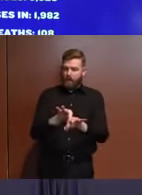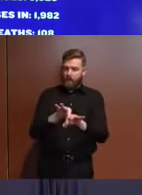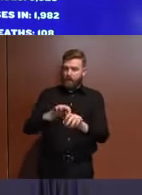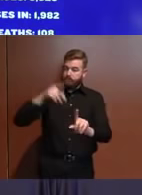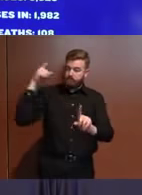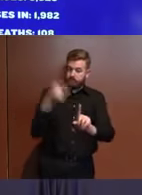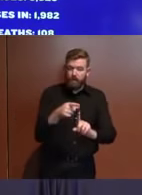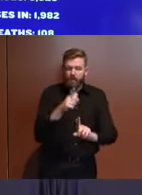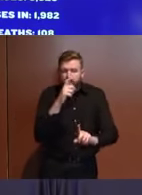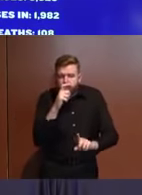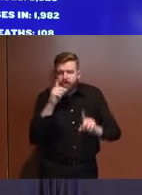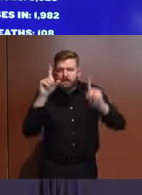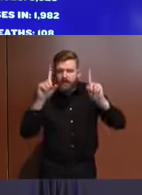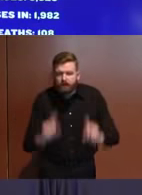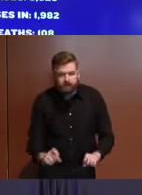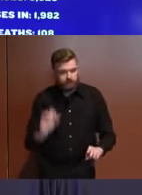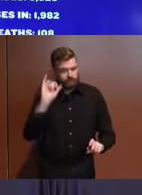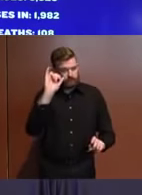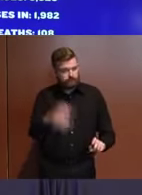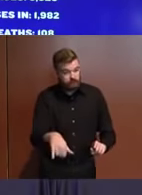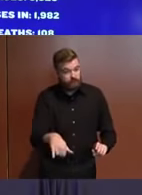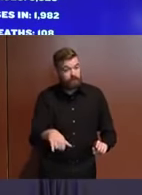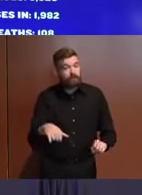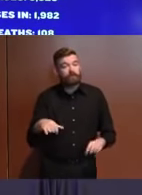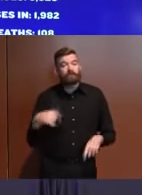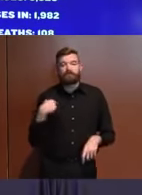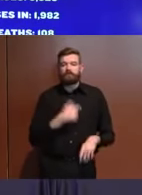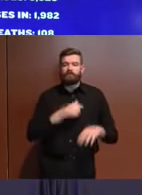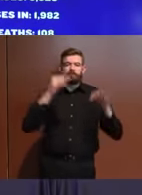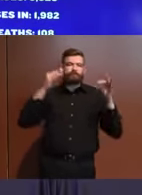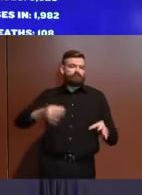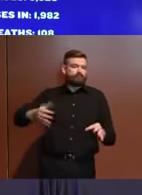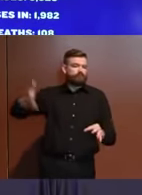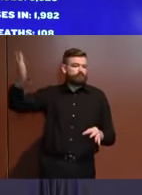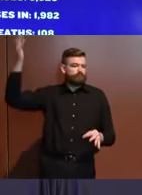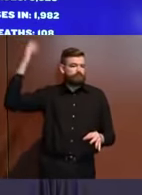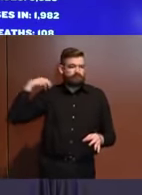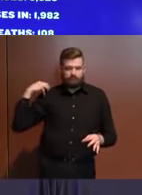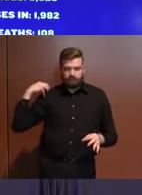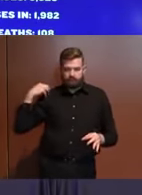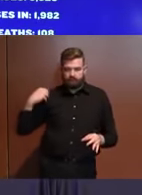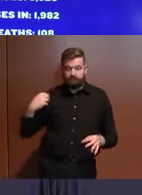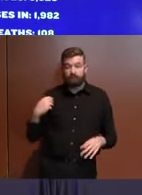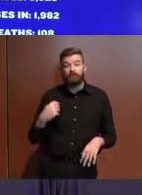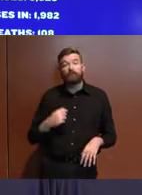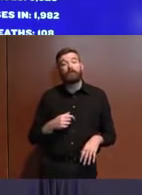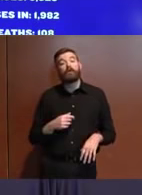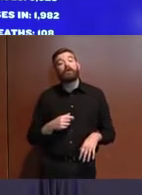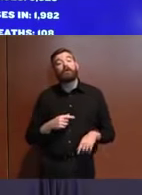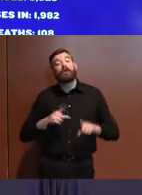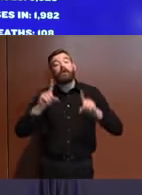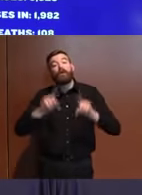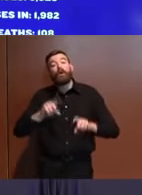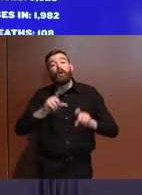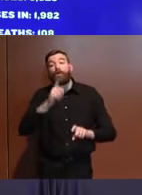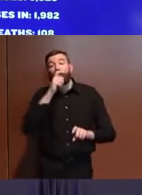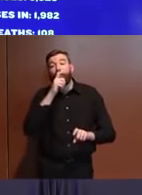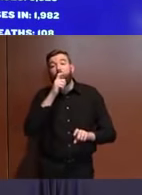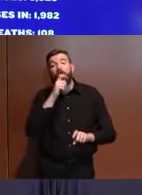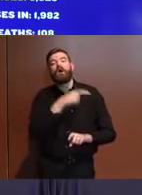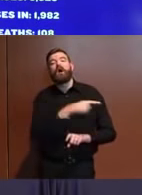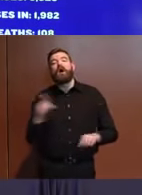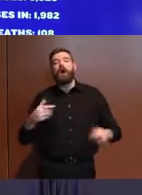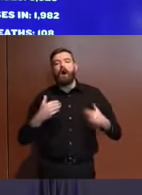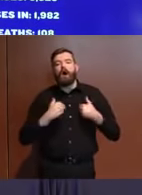And we have decided from moment one, thanks to the input from the team to my right, that testing symptomatic people is the